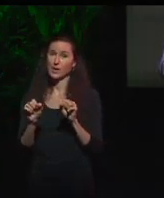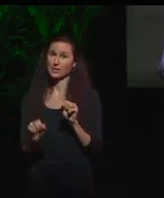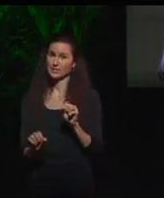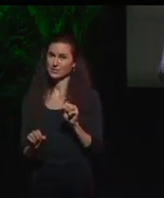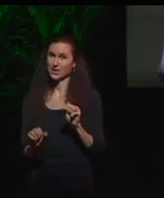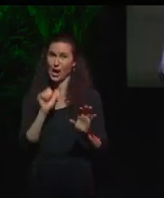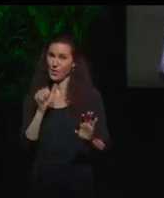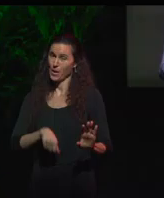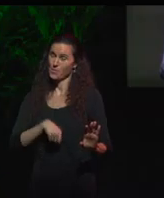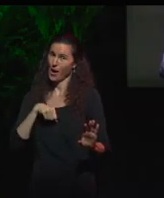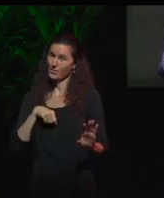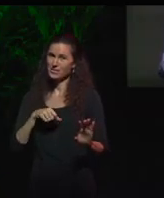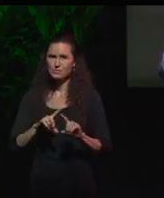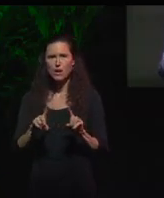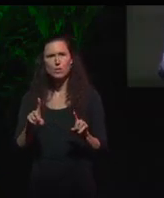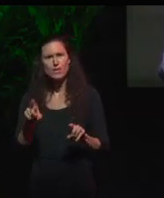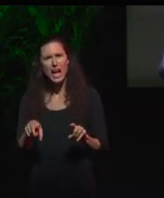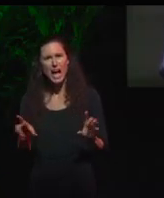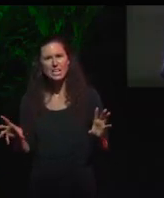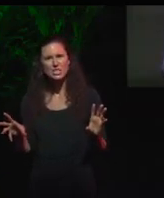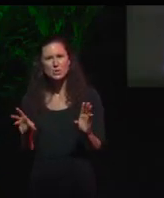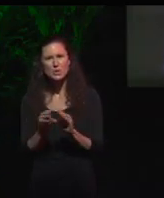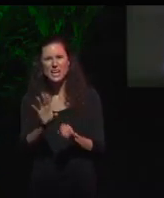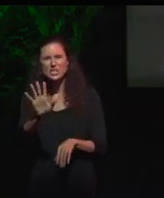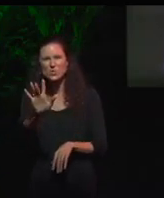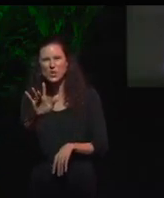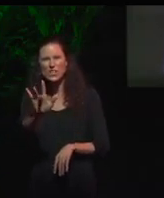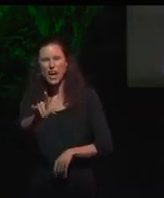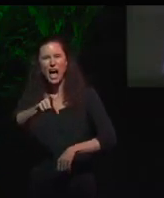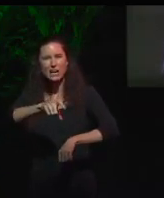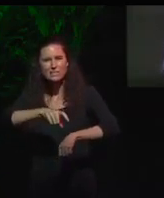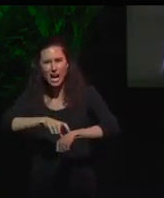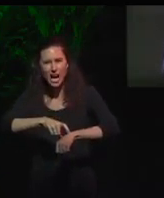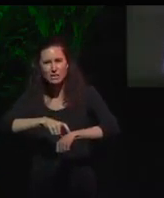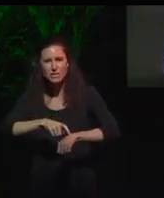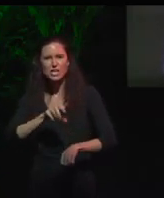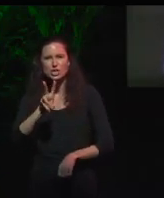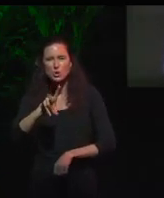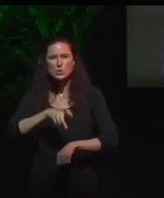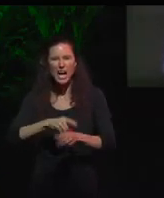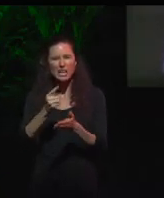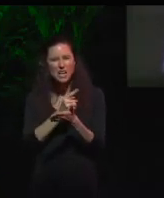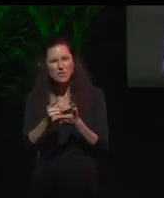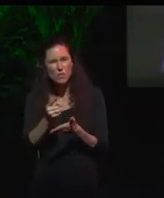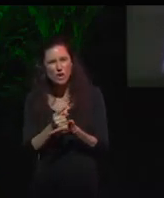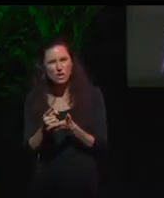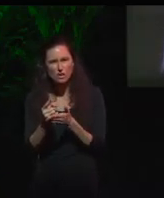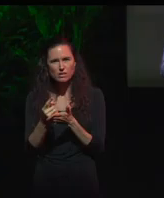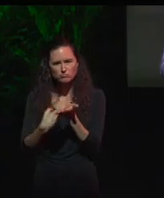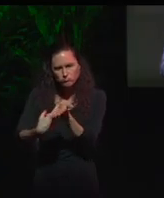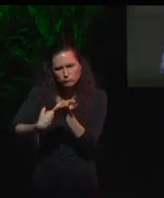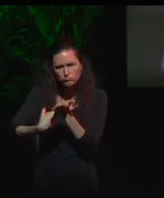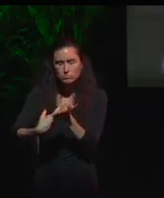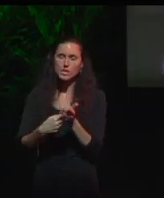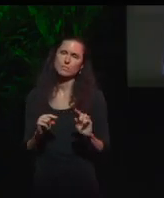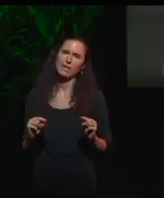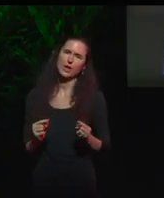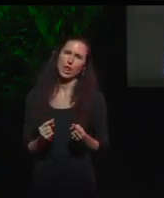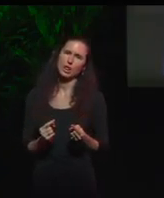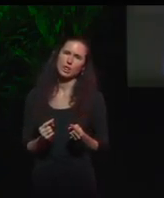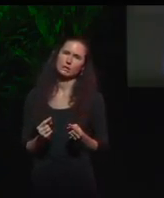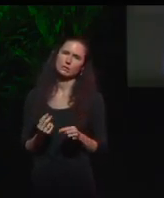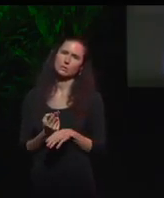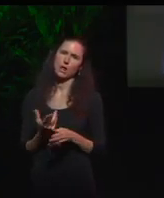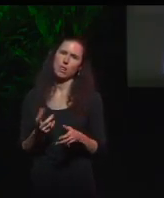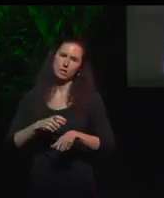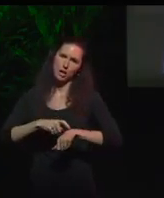I'm not proud of this, but we've had to meet 25 times at a pace of 2 times a week. It's painful, it's time